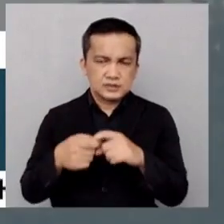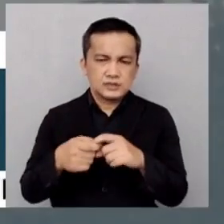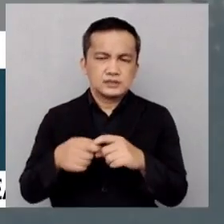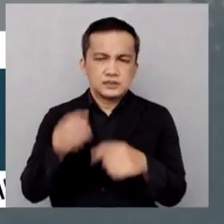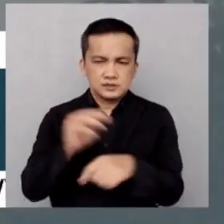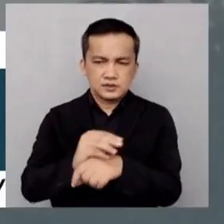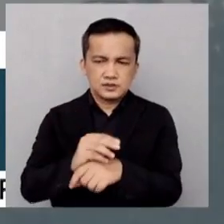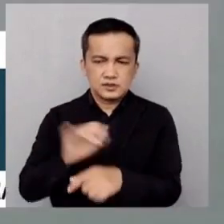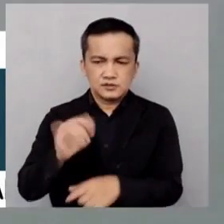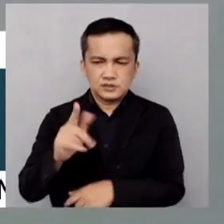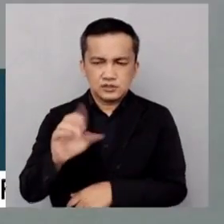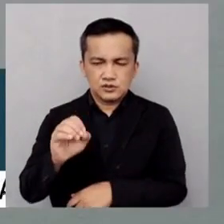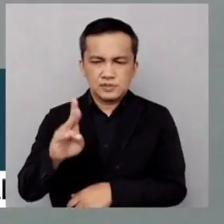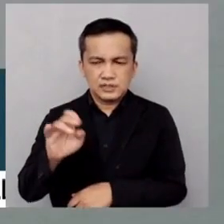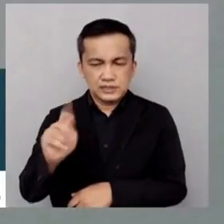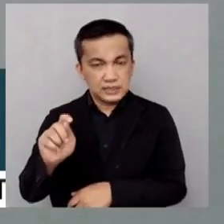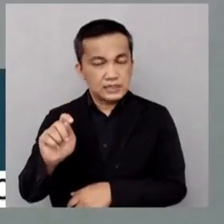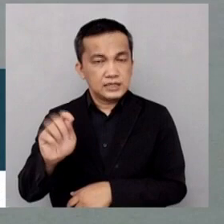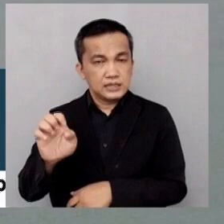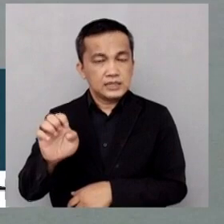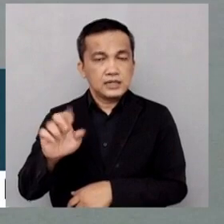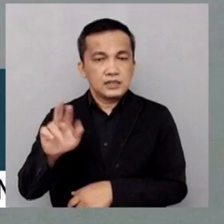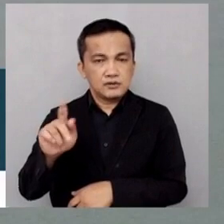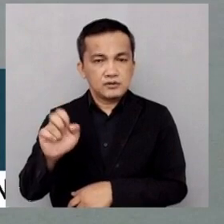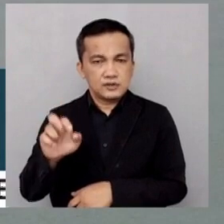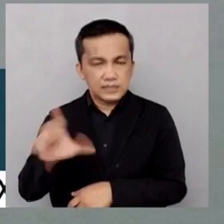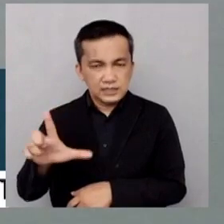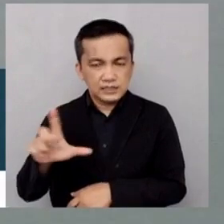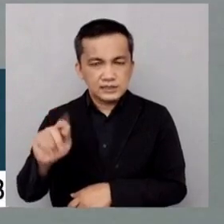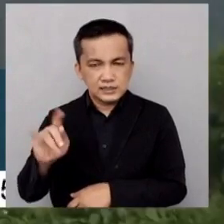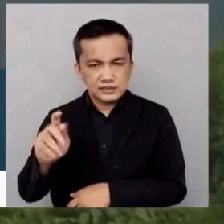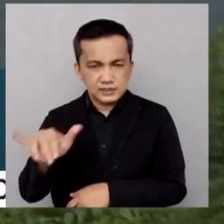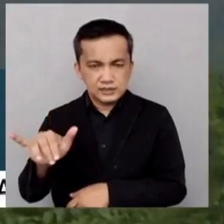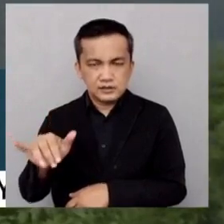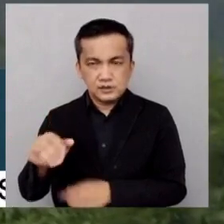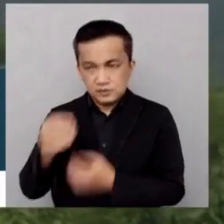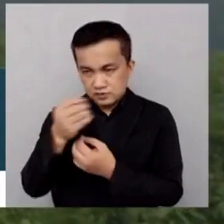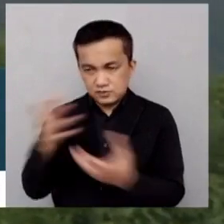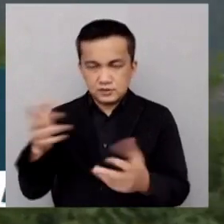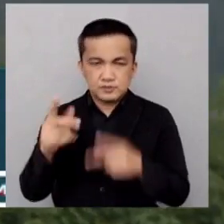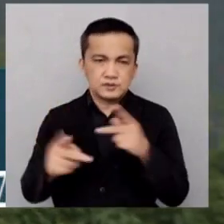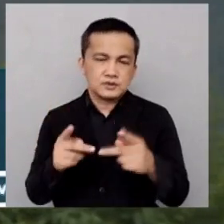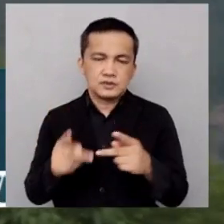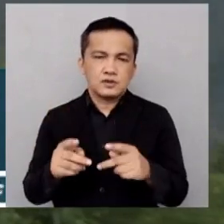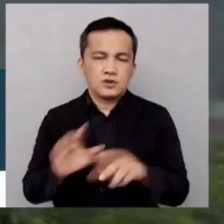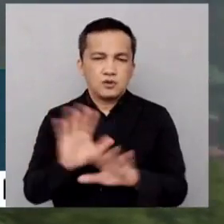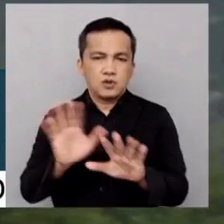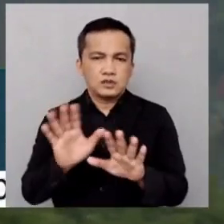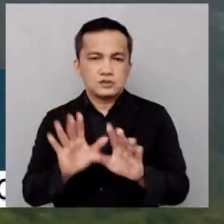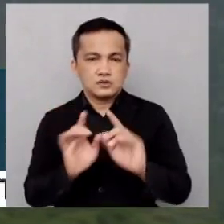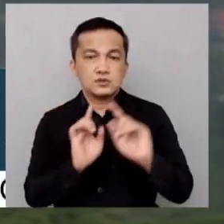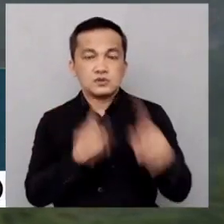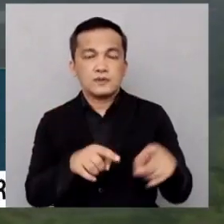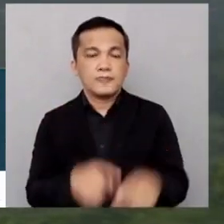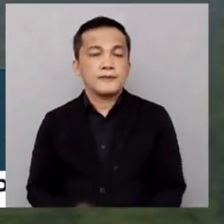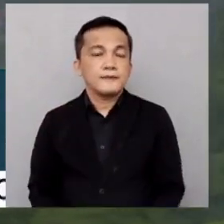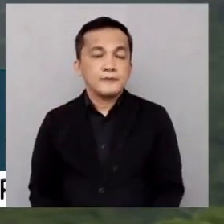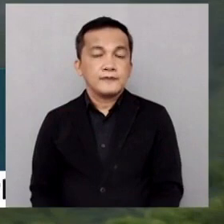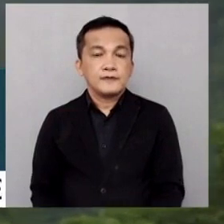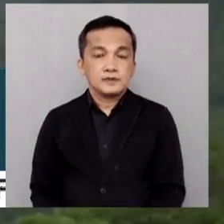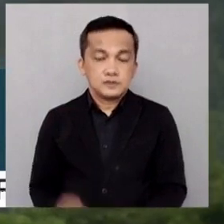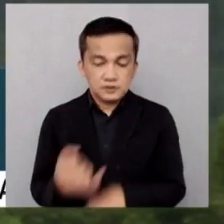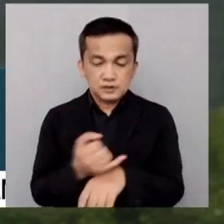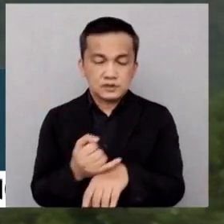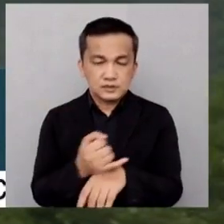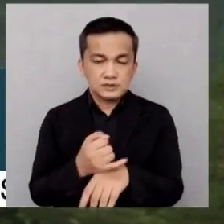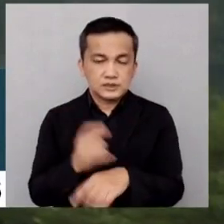Balete, Laurel, and Talisa. We still insist that the people should be warned of not going to the island of